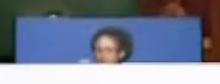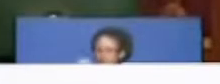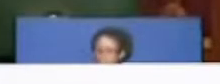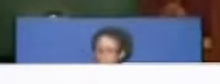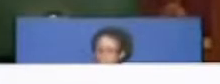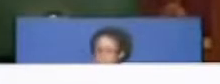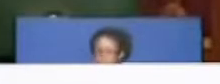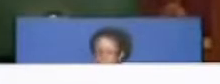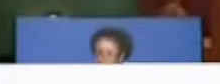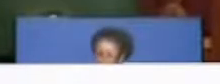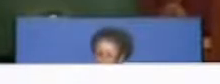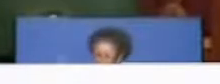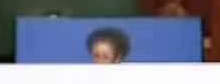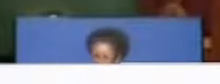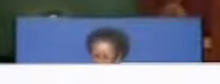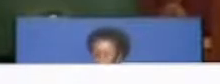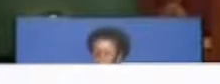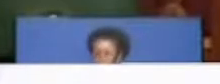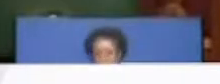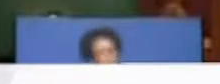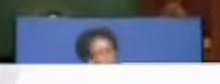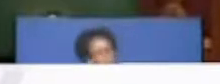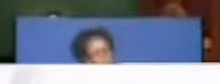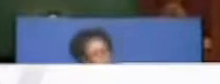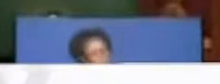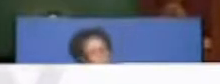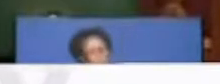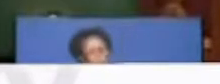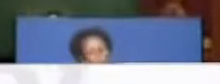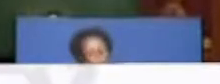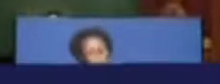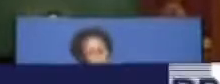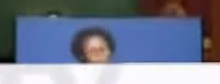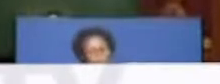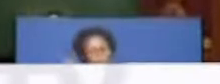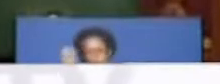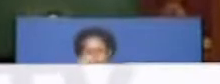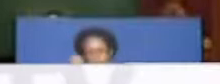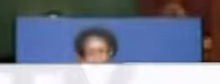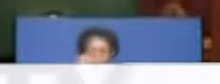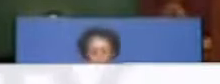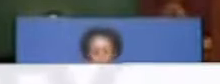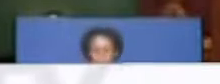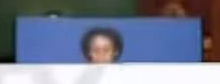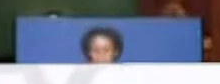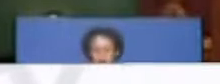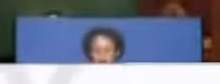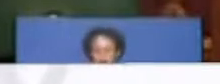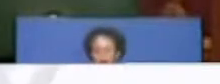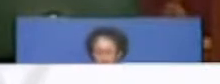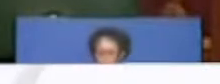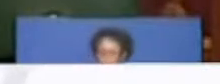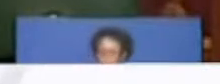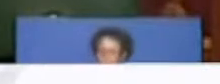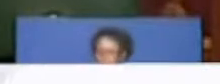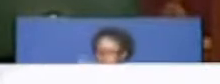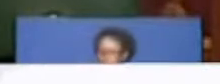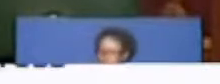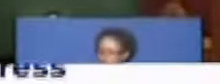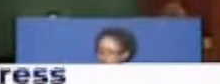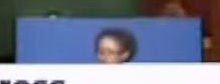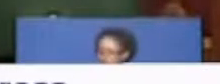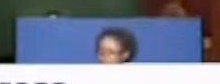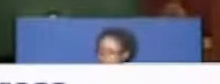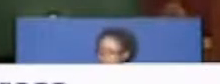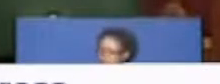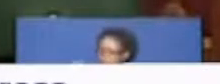to witness the official opening of the European Investment Bank's first regional hub outside the European